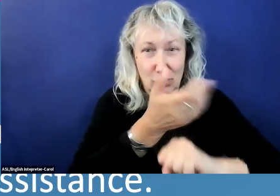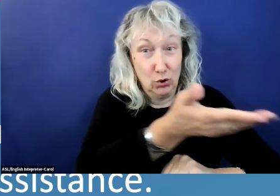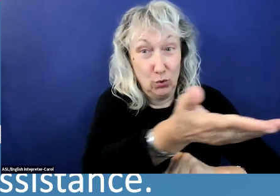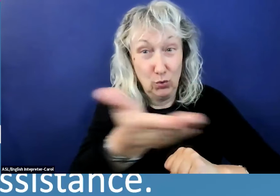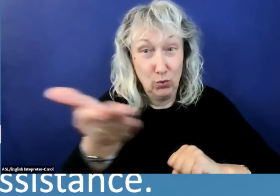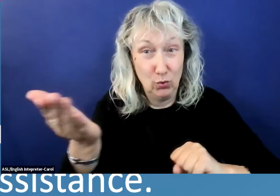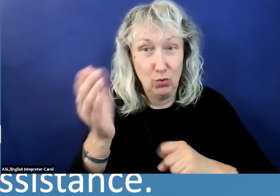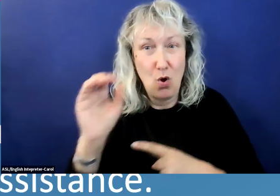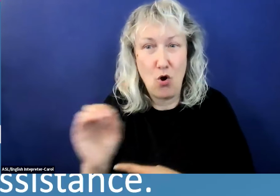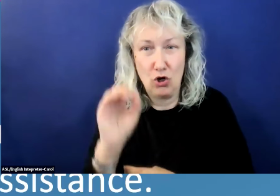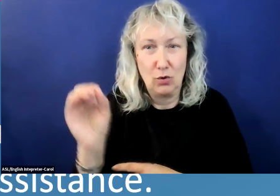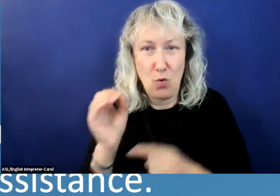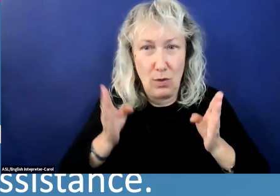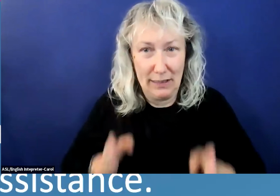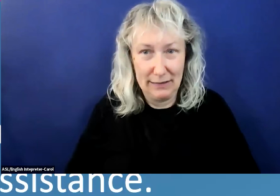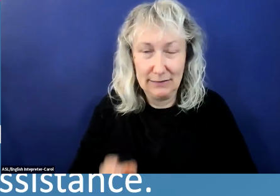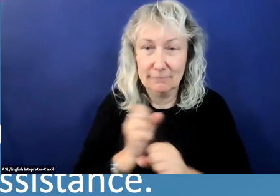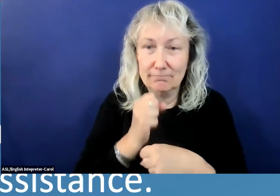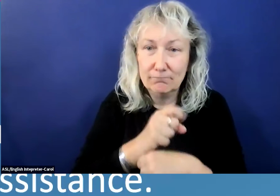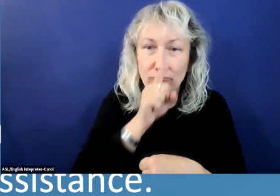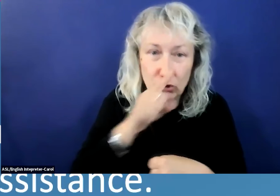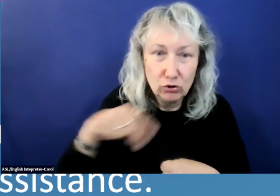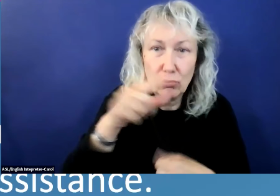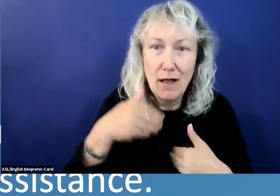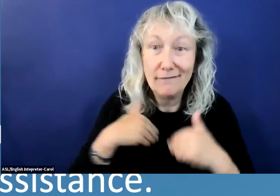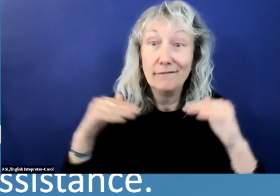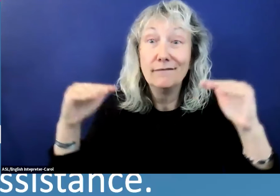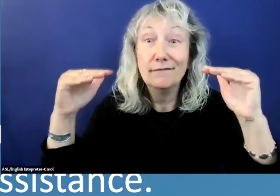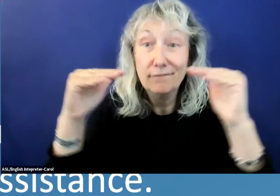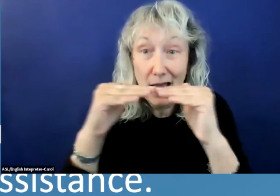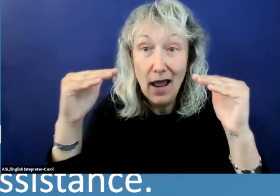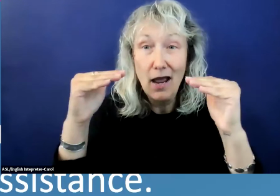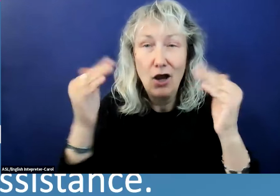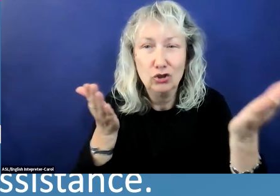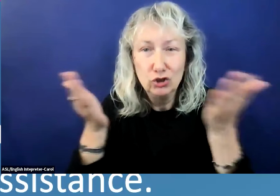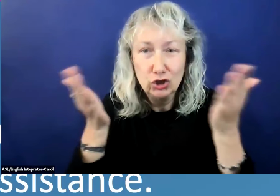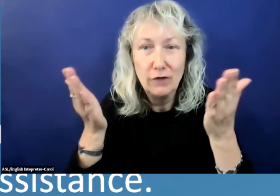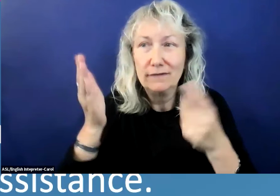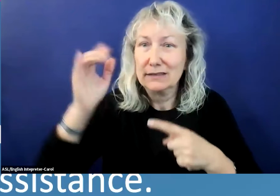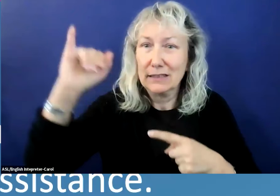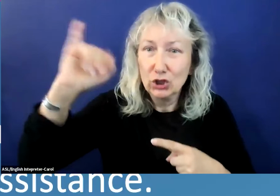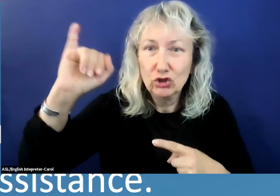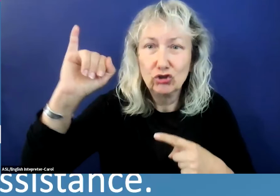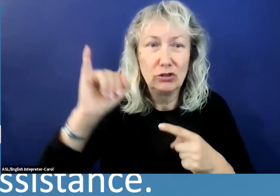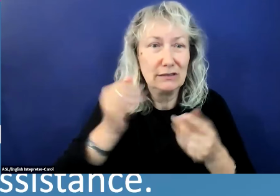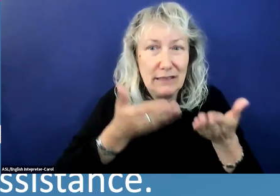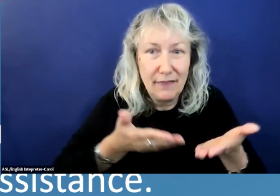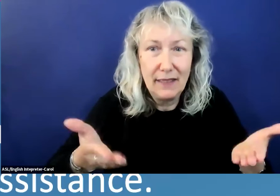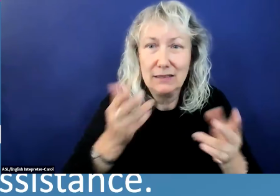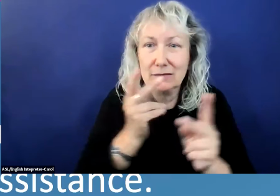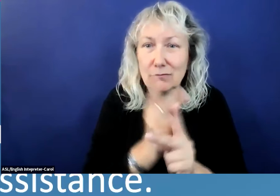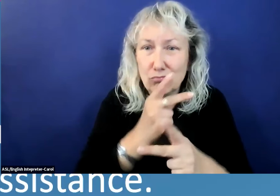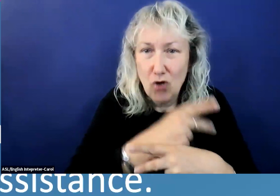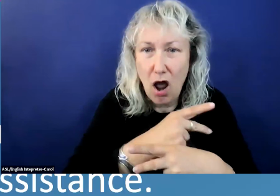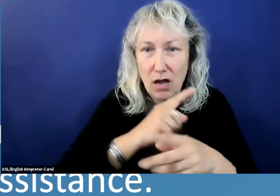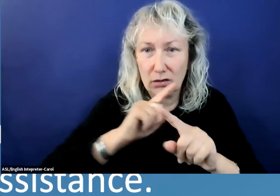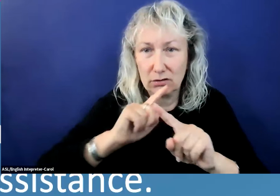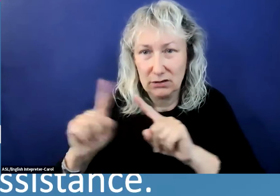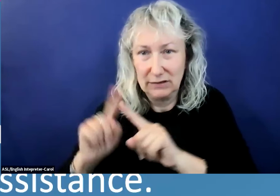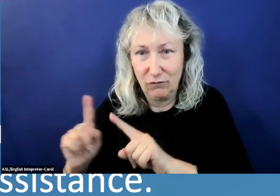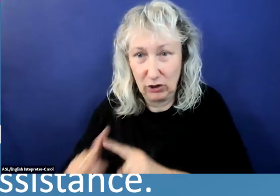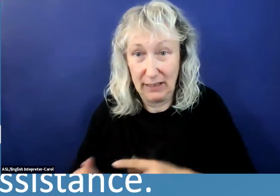access to fair insurance and financial services and products in 3 different ways.